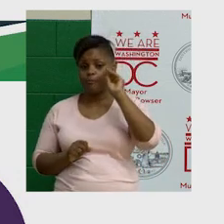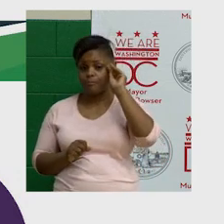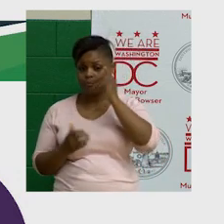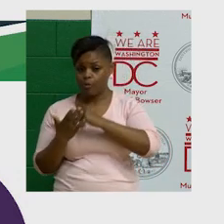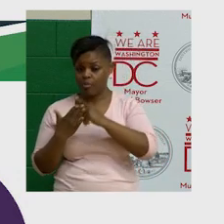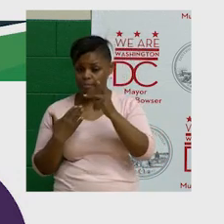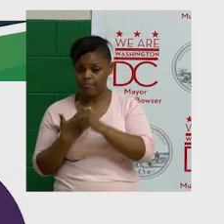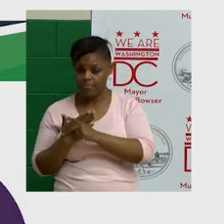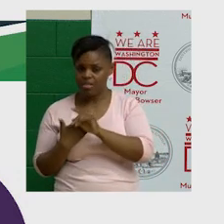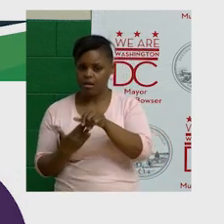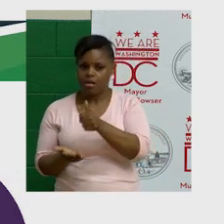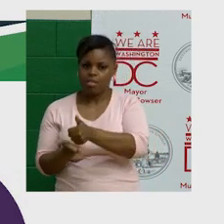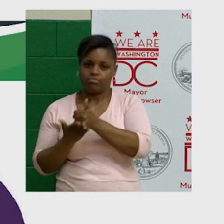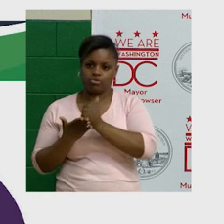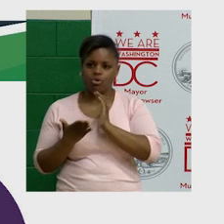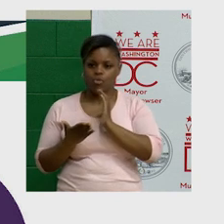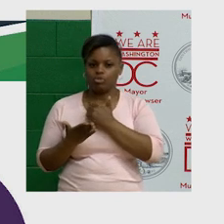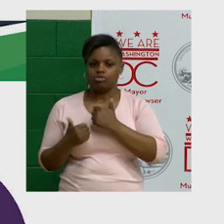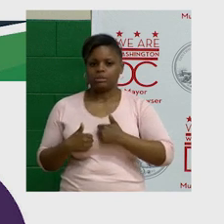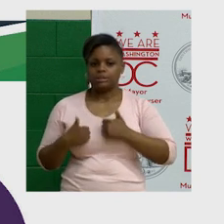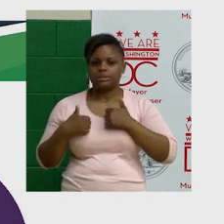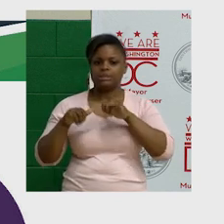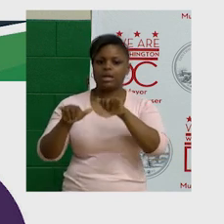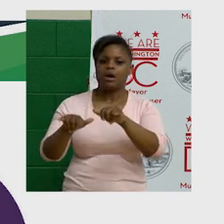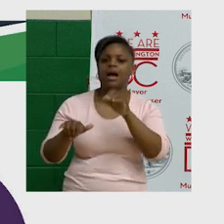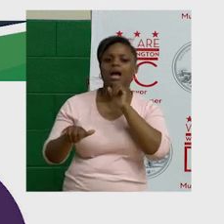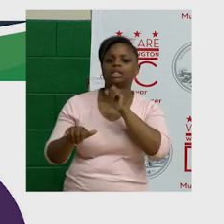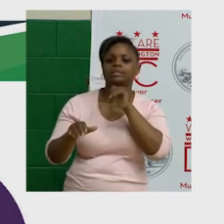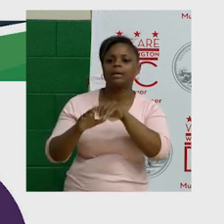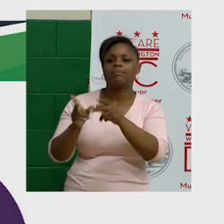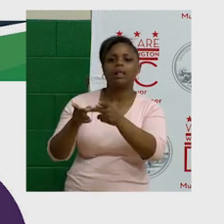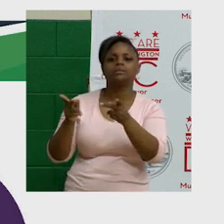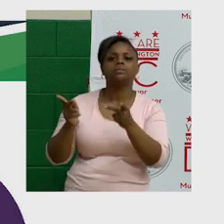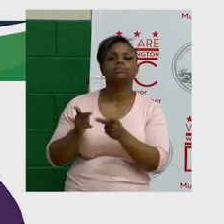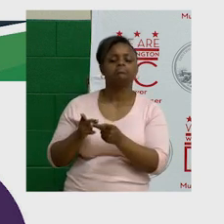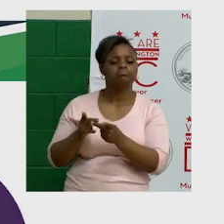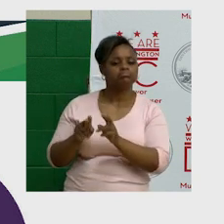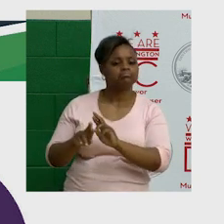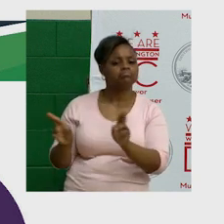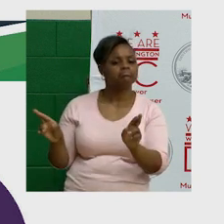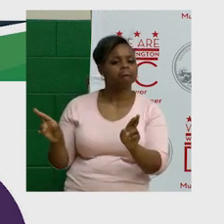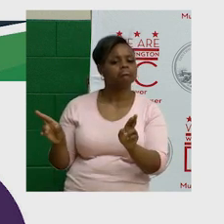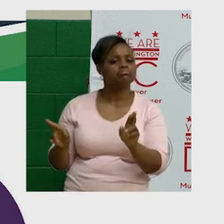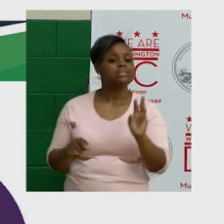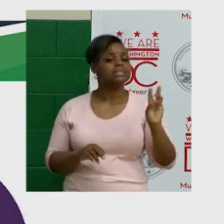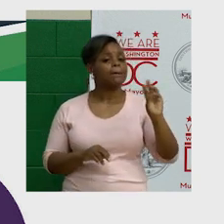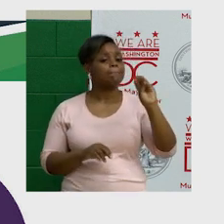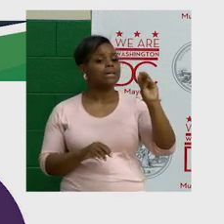and our seniors to be able to age in place in their own homes. Nearly $6 million to provide